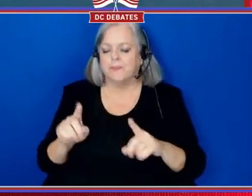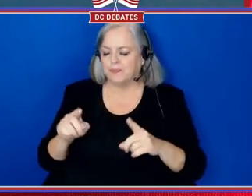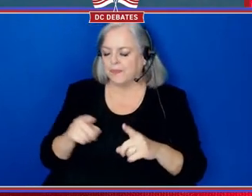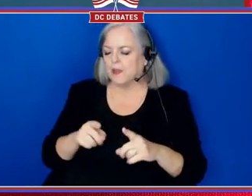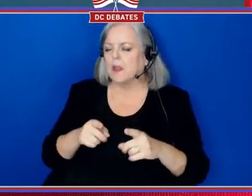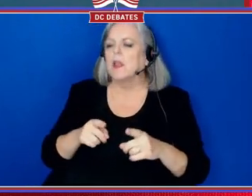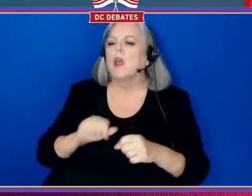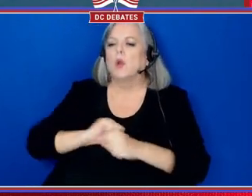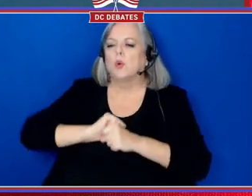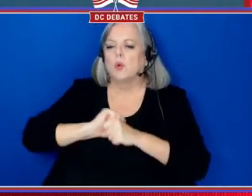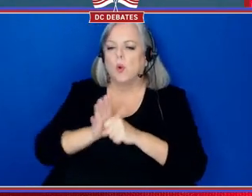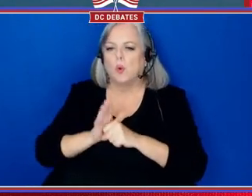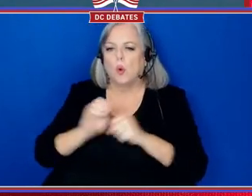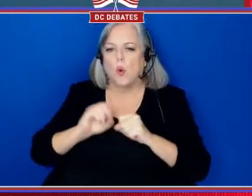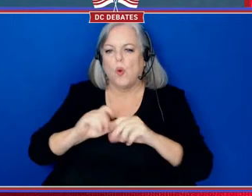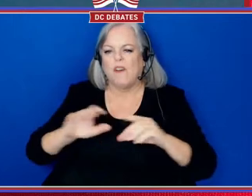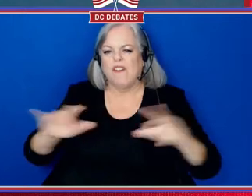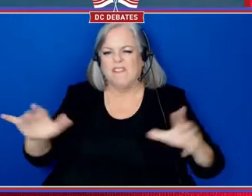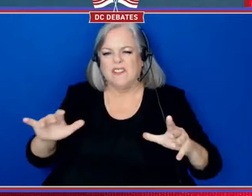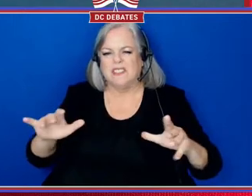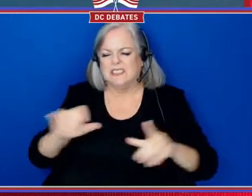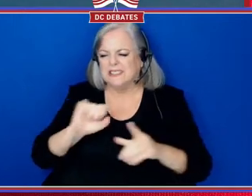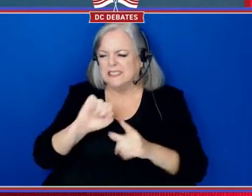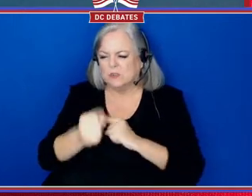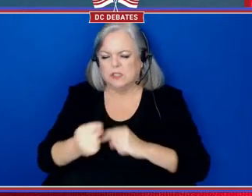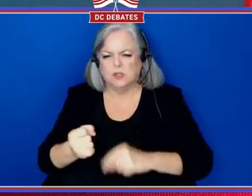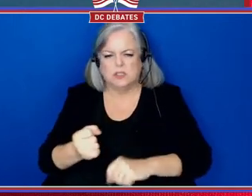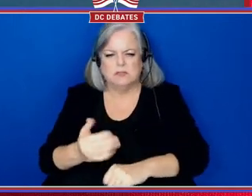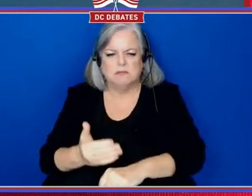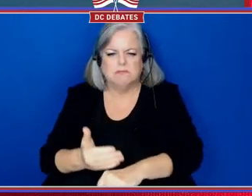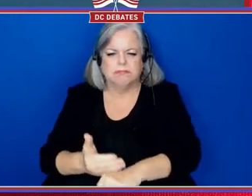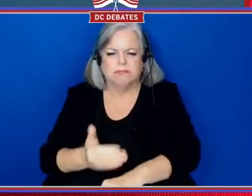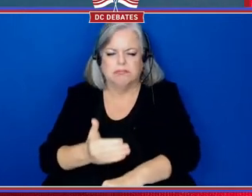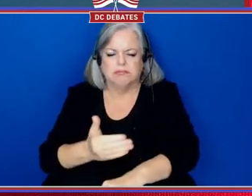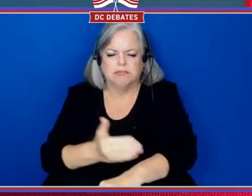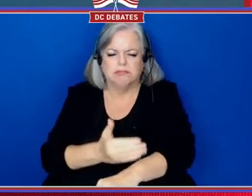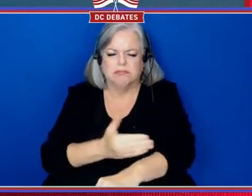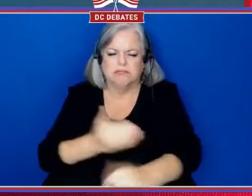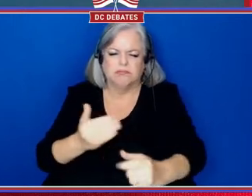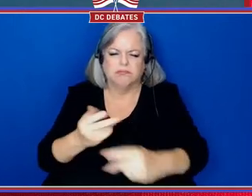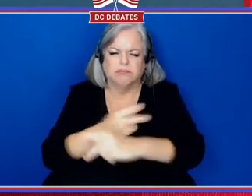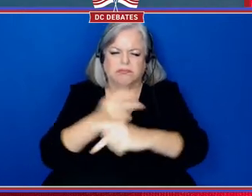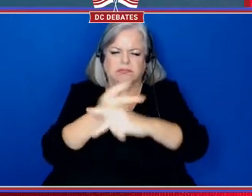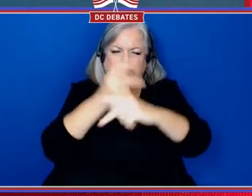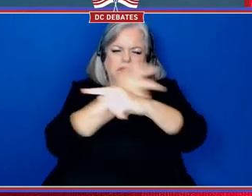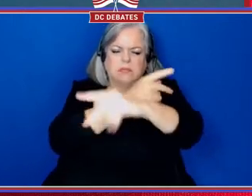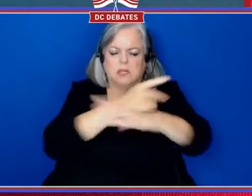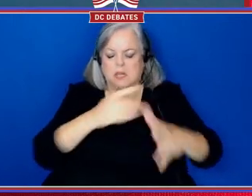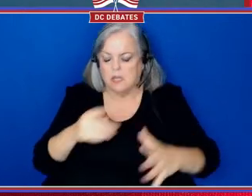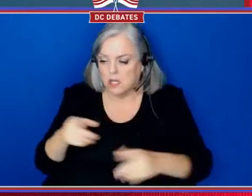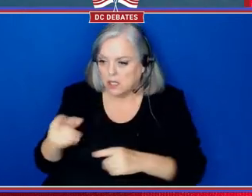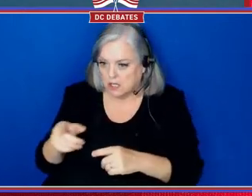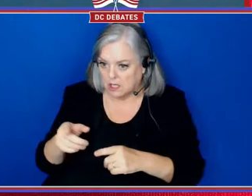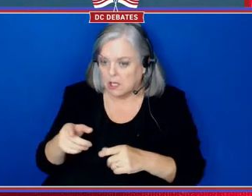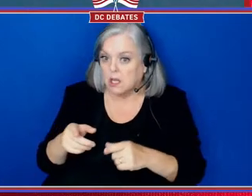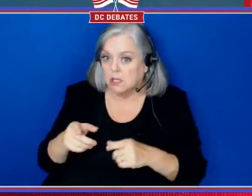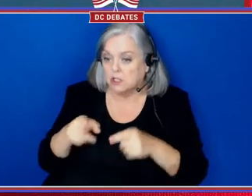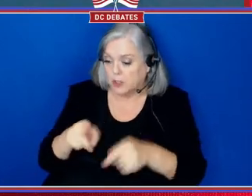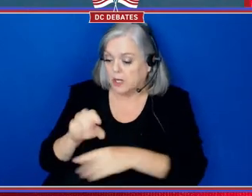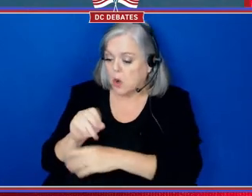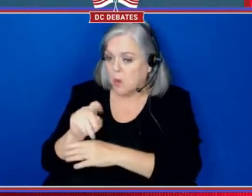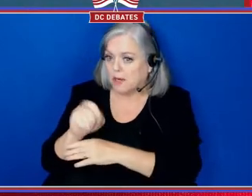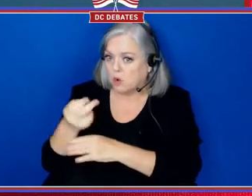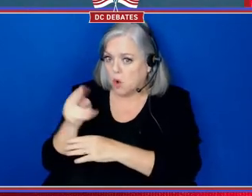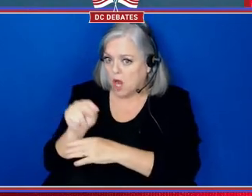As coronavirus cases were climbing rapidly in January during the Omicron wave, you tried to introduce an emergency measure that, among other things, would have required